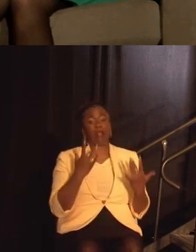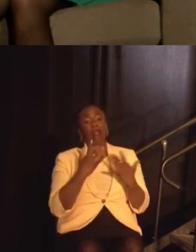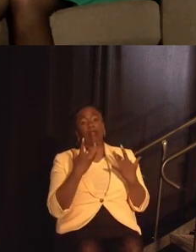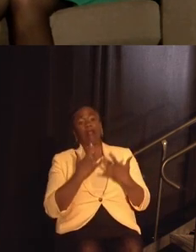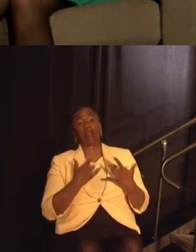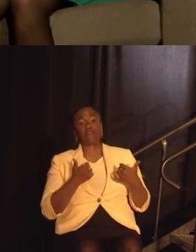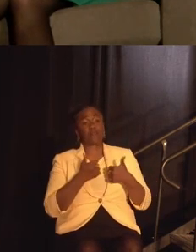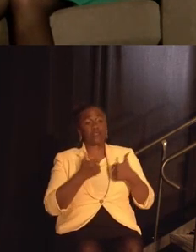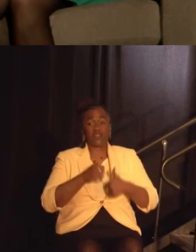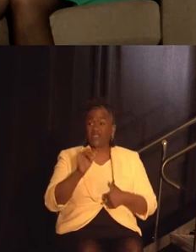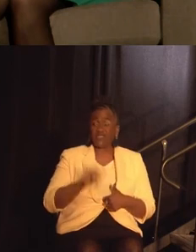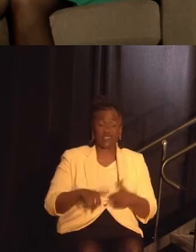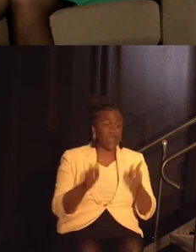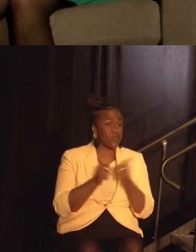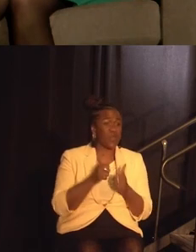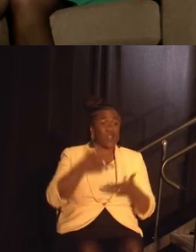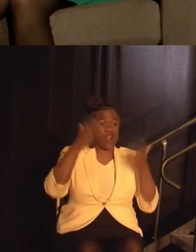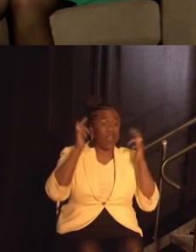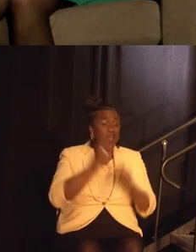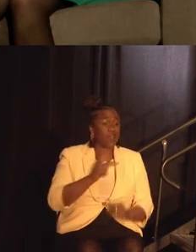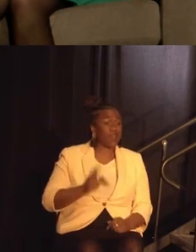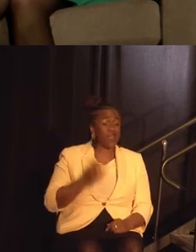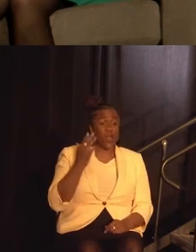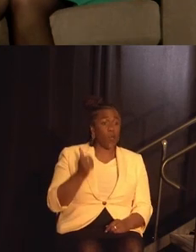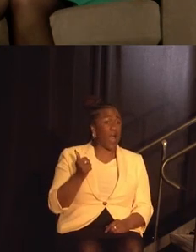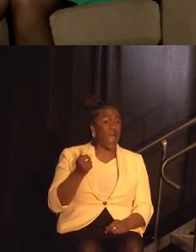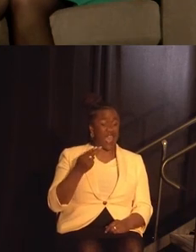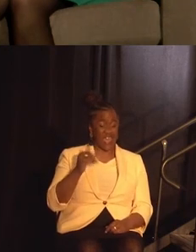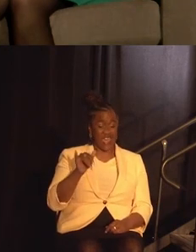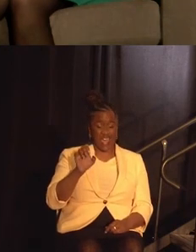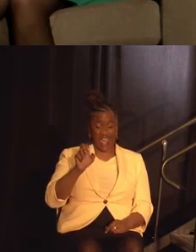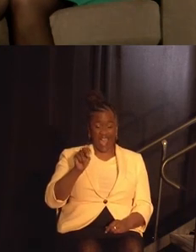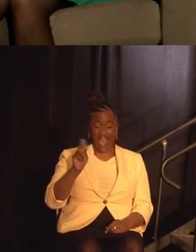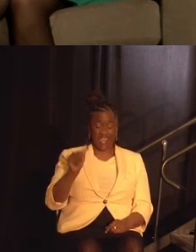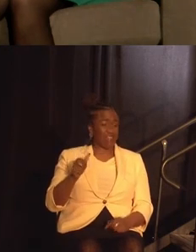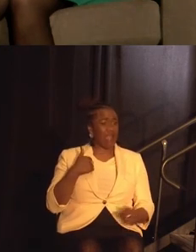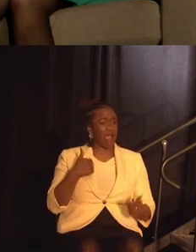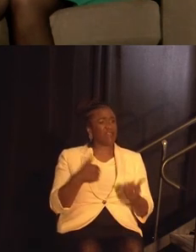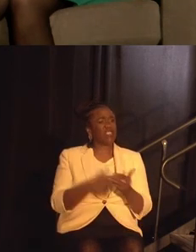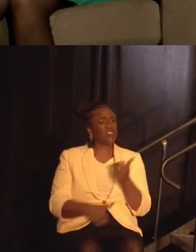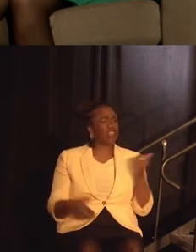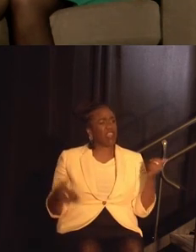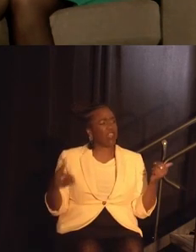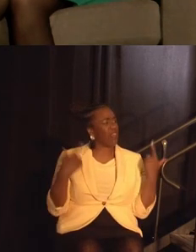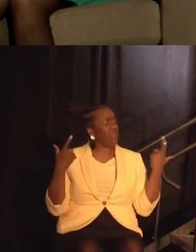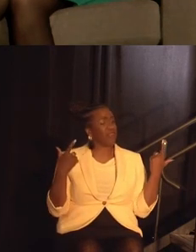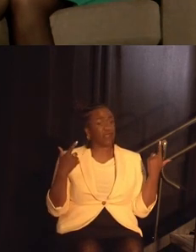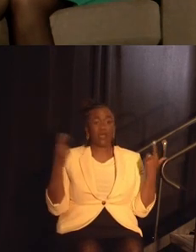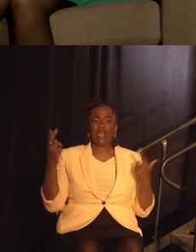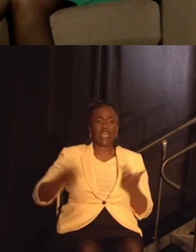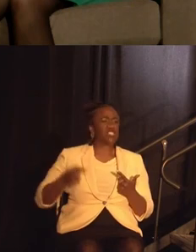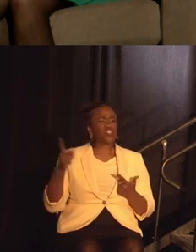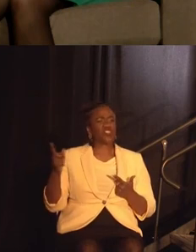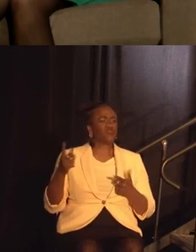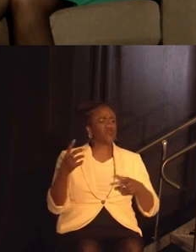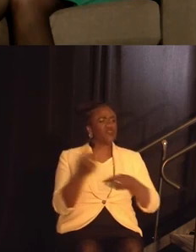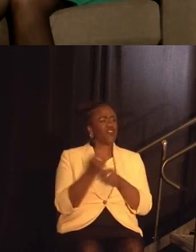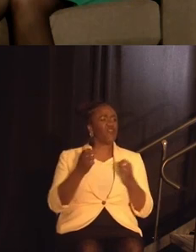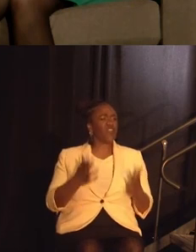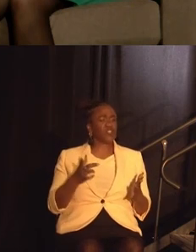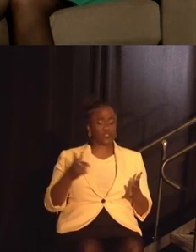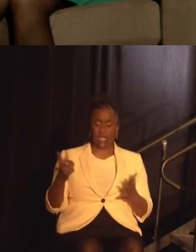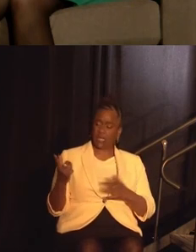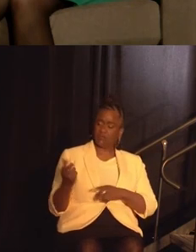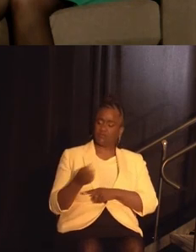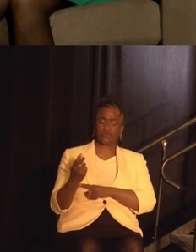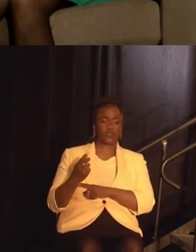lives. It's the same thing with the Lion King. Why should the hyenas have to have a shitty life? History is written by the victors. So forgive me if I